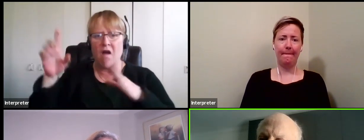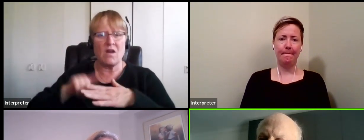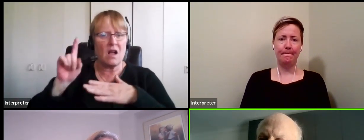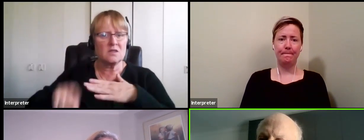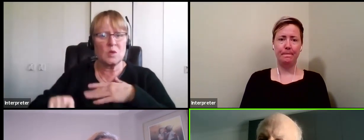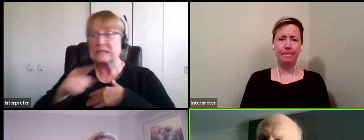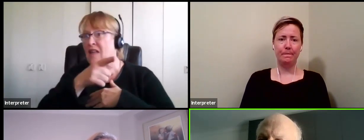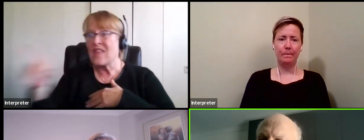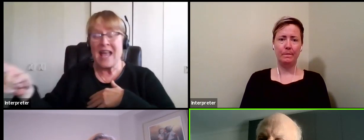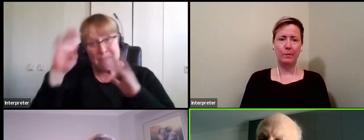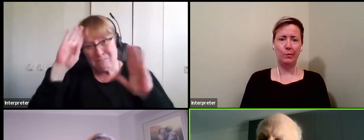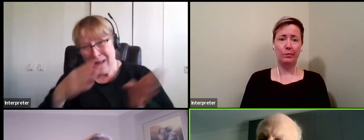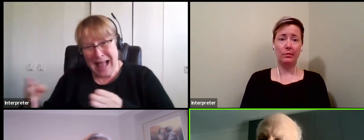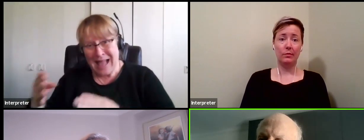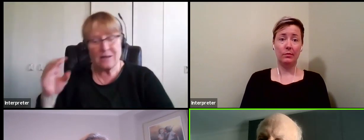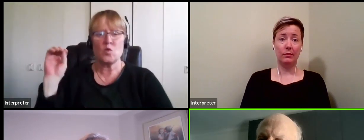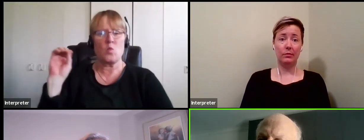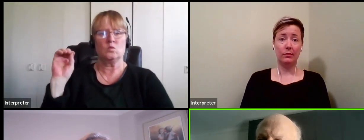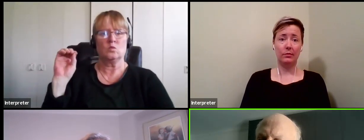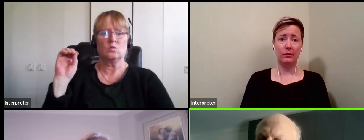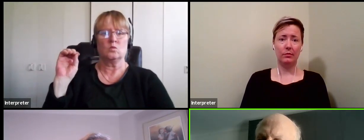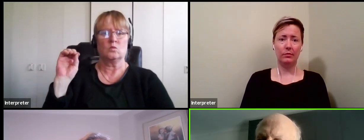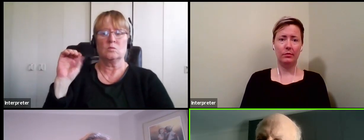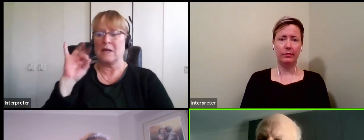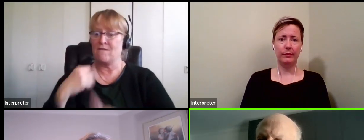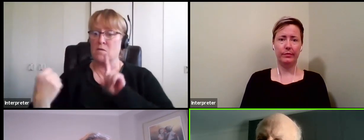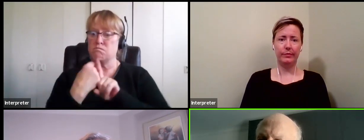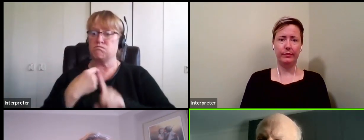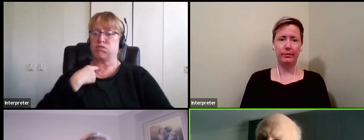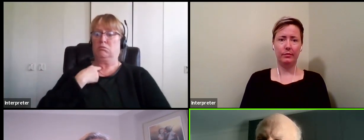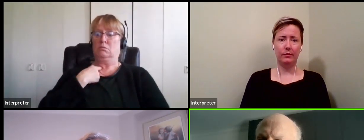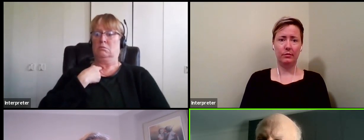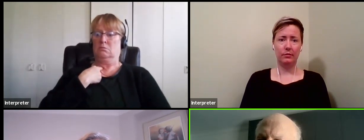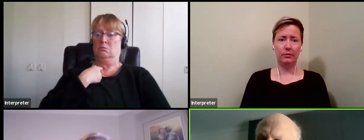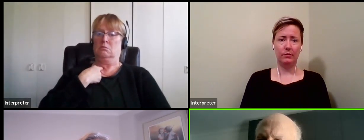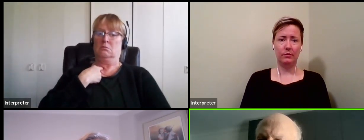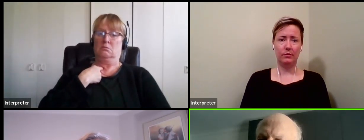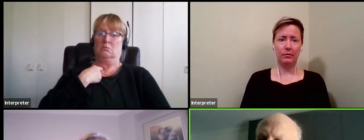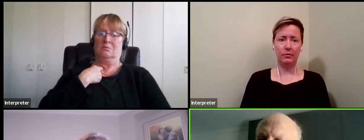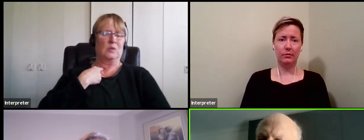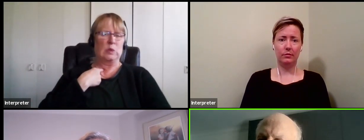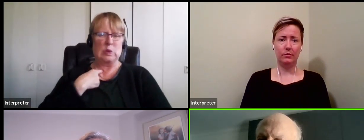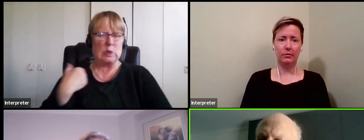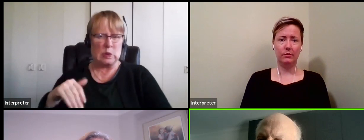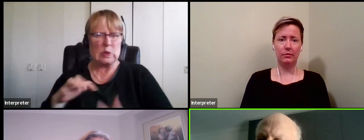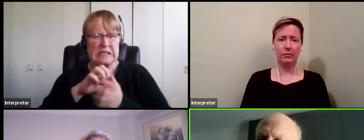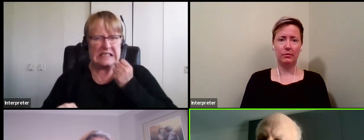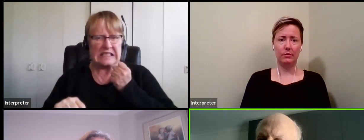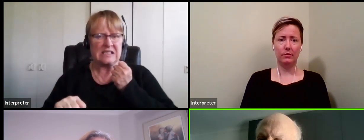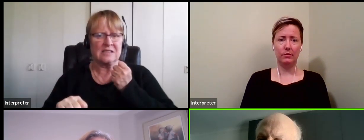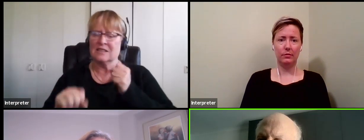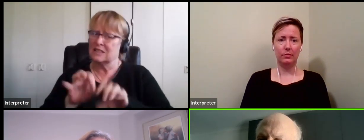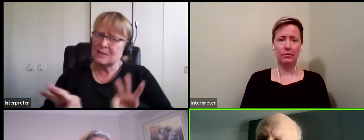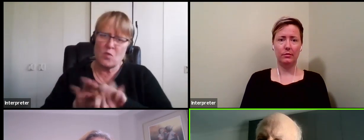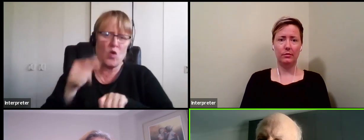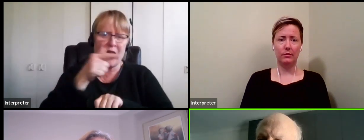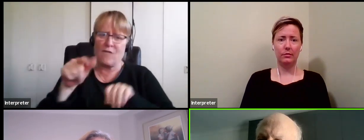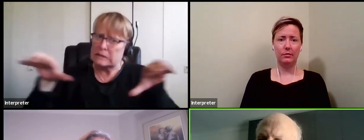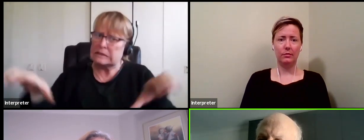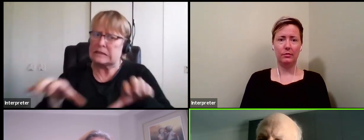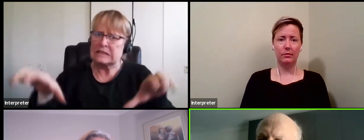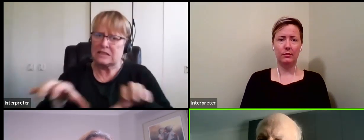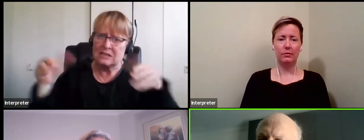anybody's design. But when you're the victim of it, it's no less cruel. And so we need governments to act on these measures. We